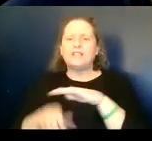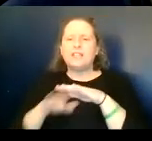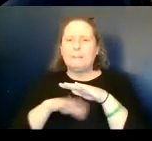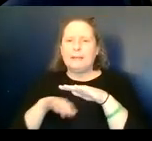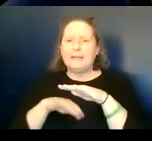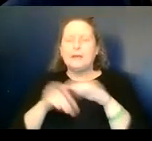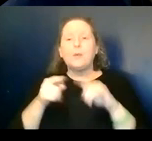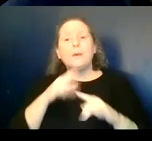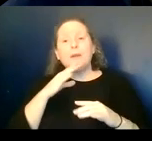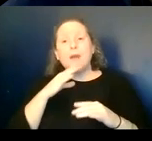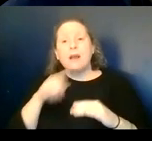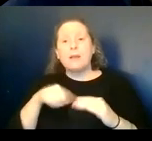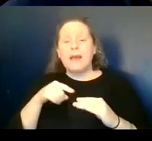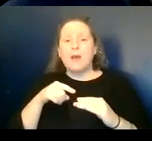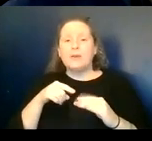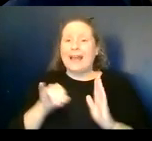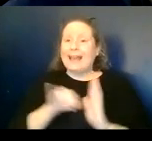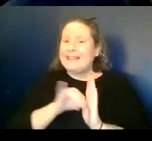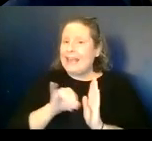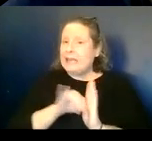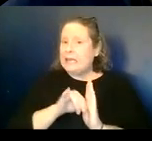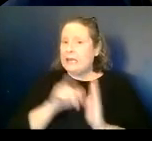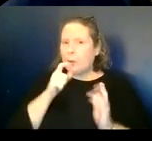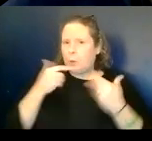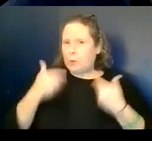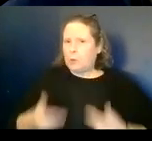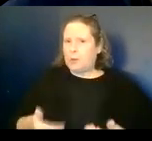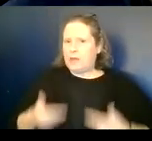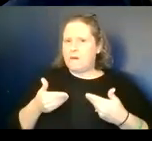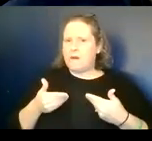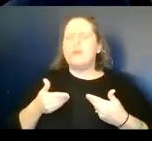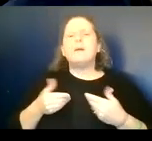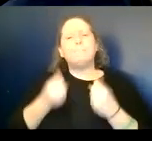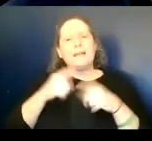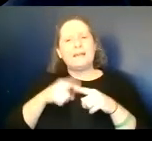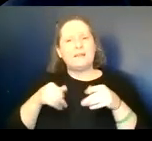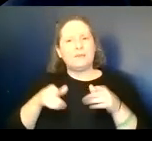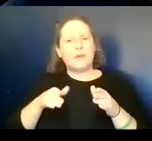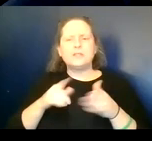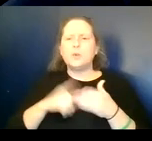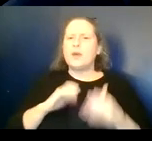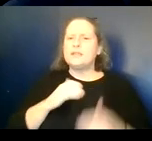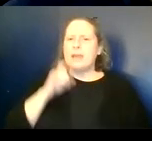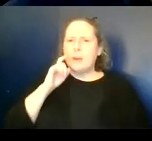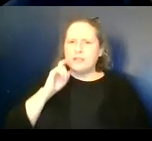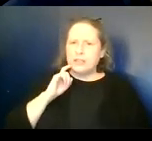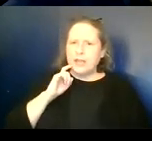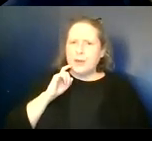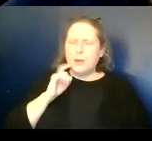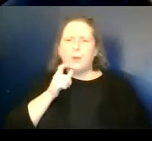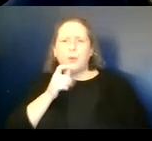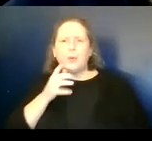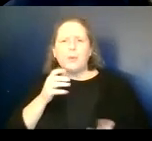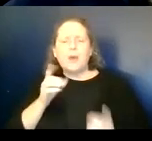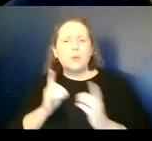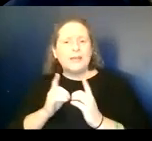many ways that we identify, right? And so obviously what our gender is, who we want to date, but then we have